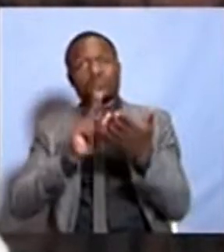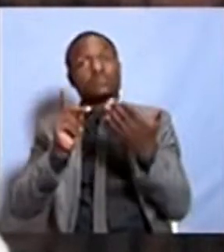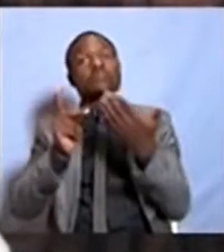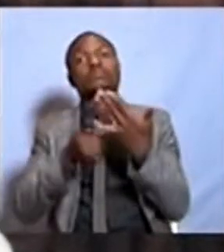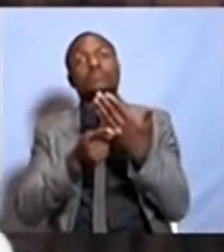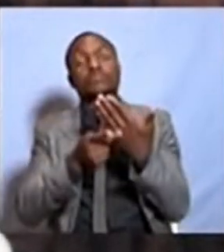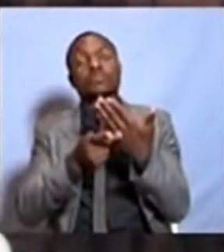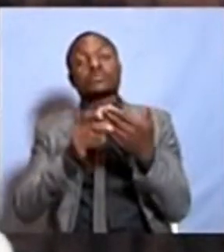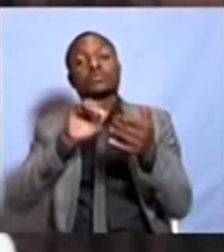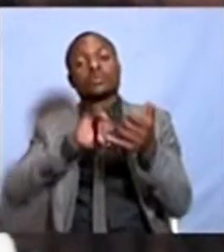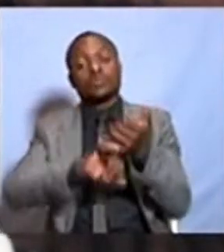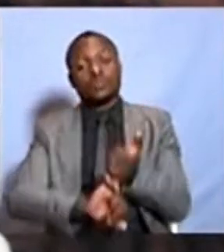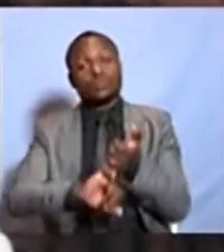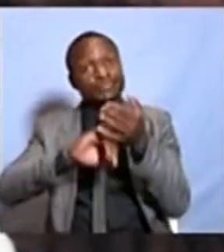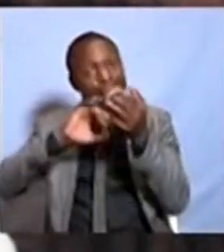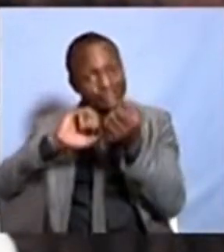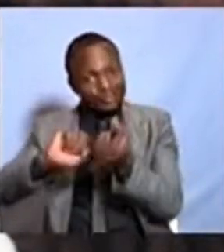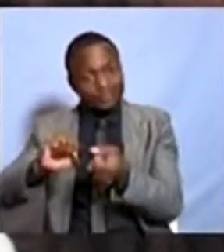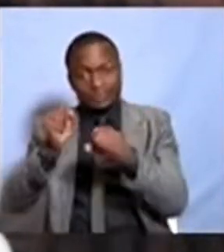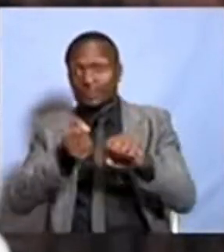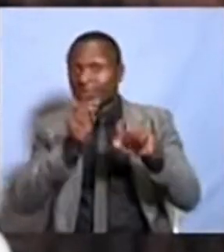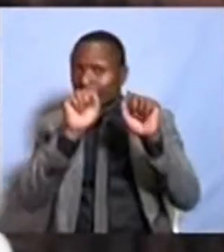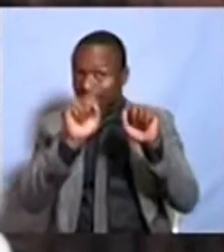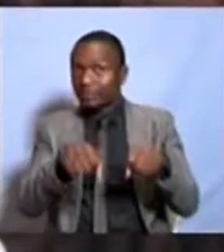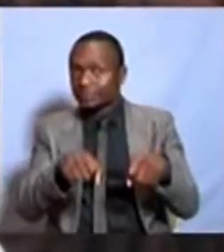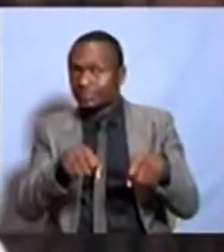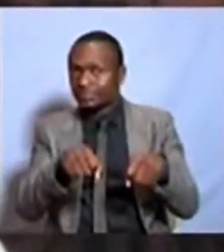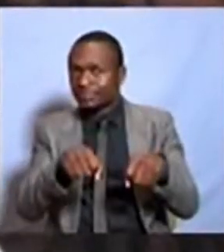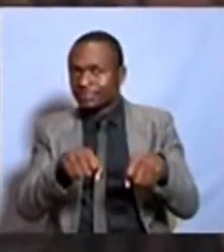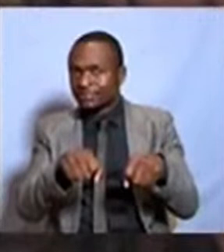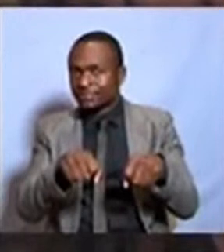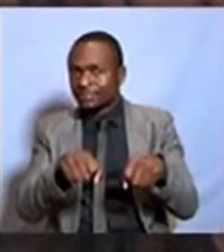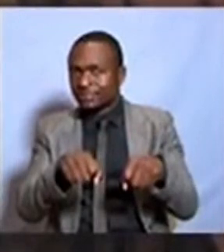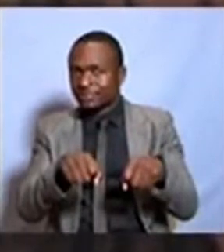social protection. Could it be that